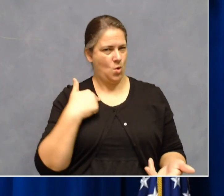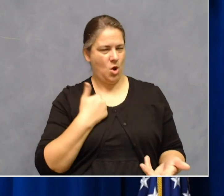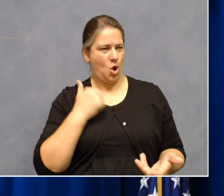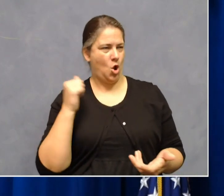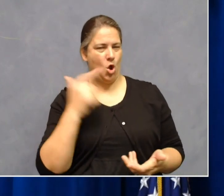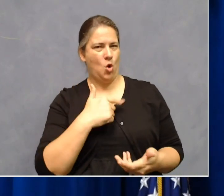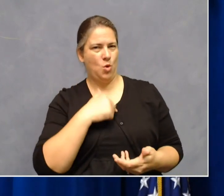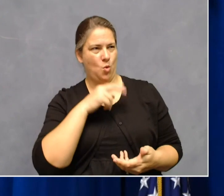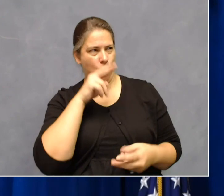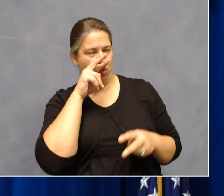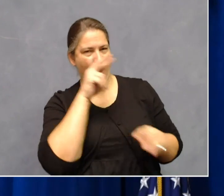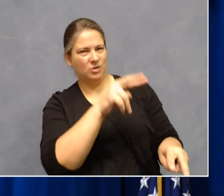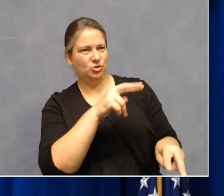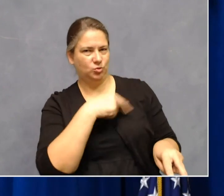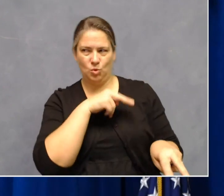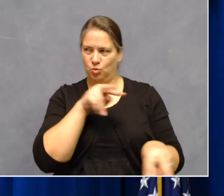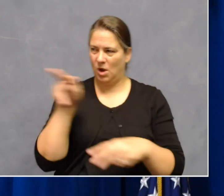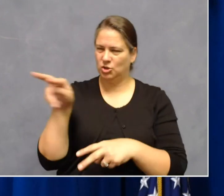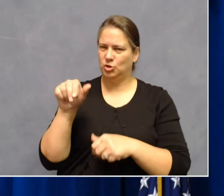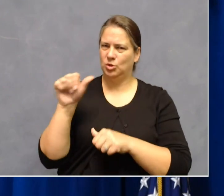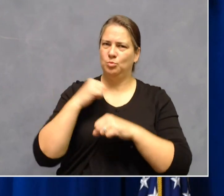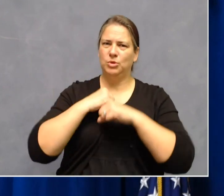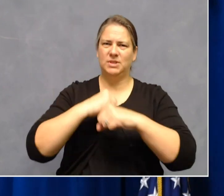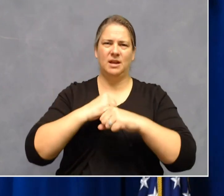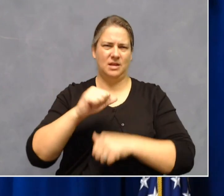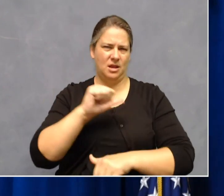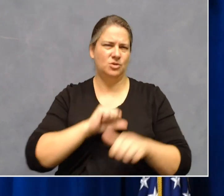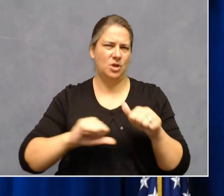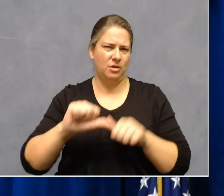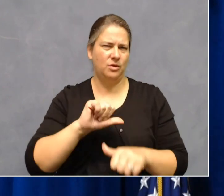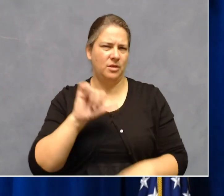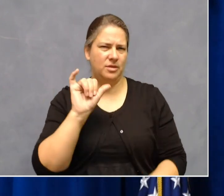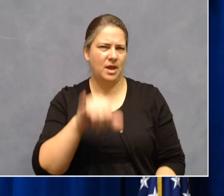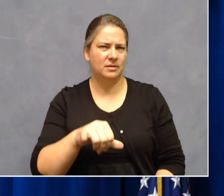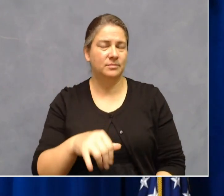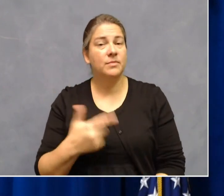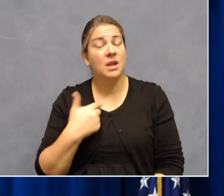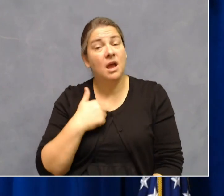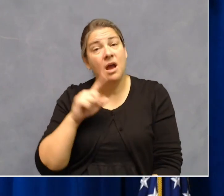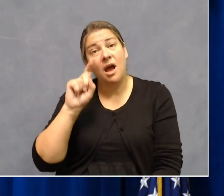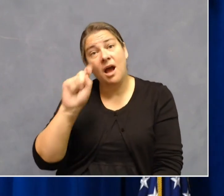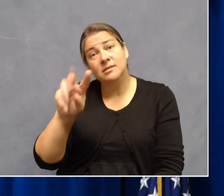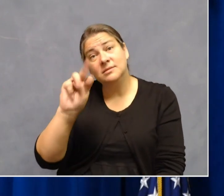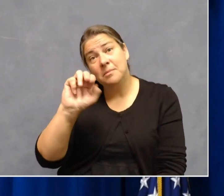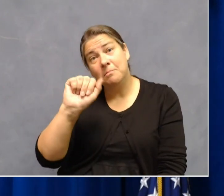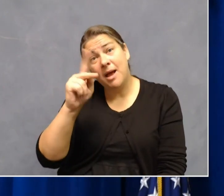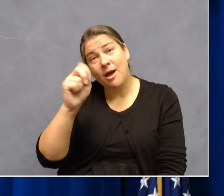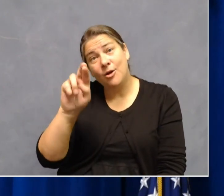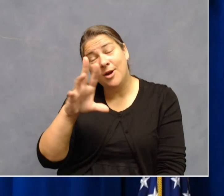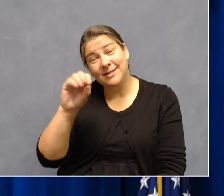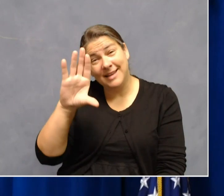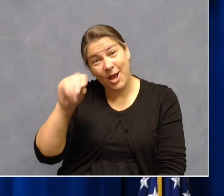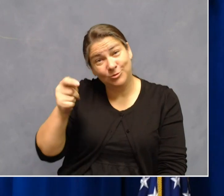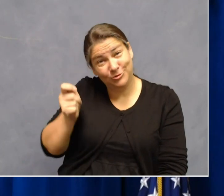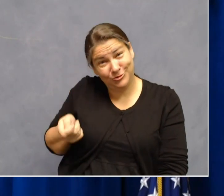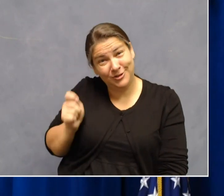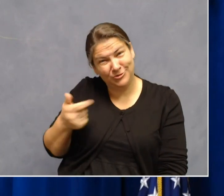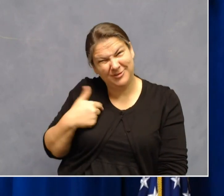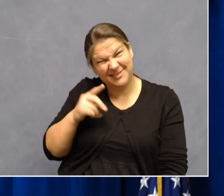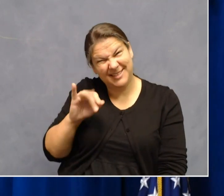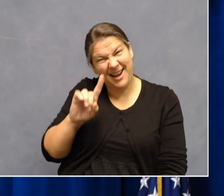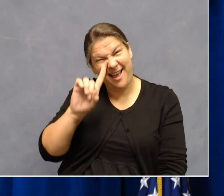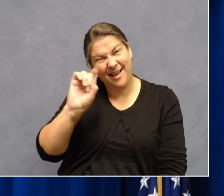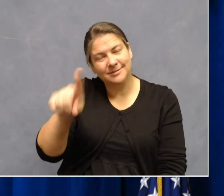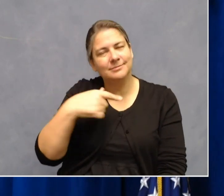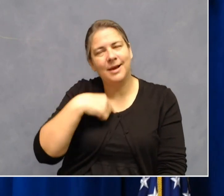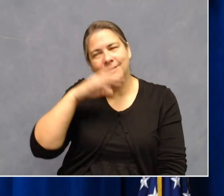protect one another. One of the things that I asked our mayors and county judges to do, which I know they're doing and their staff, and we're doing it too, is making